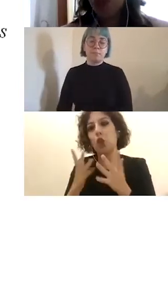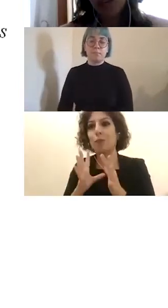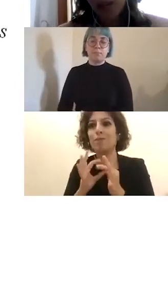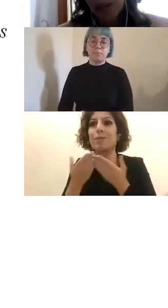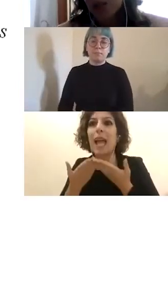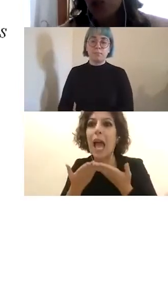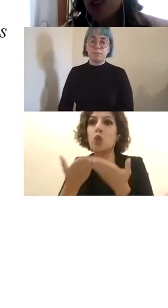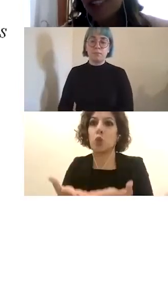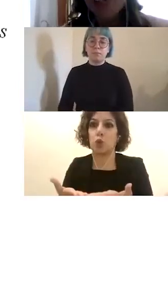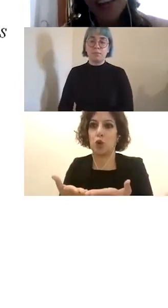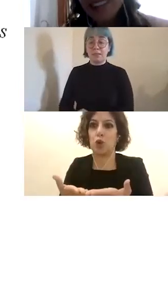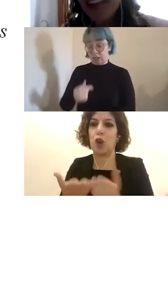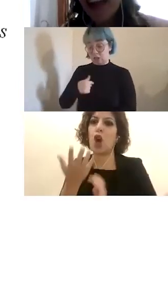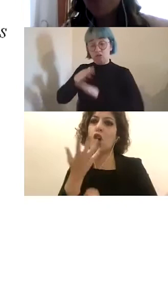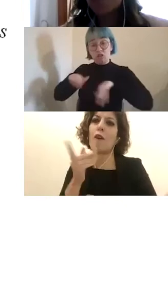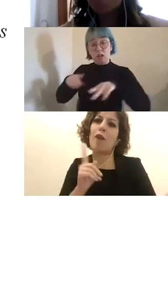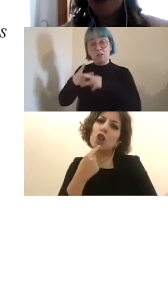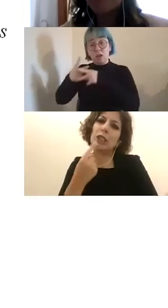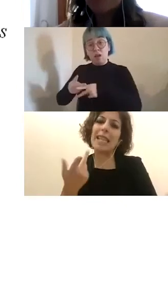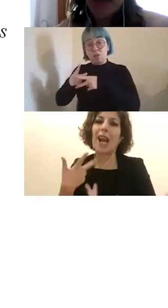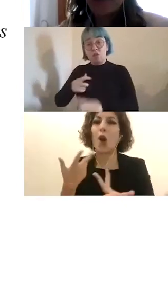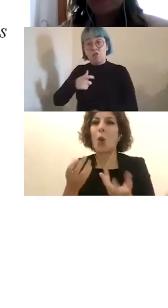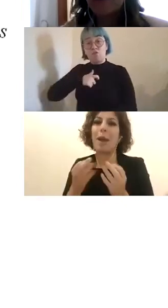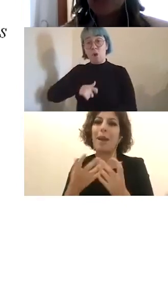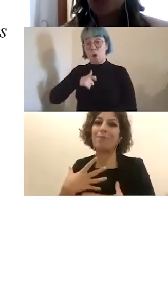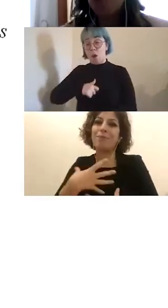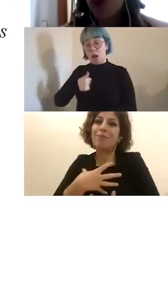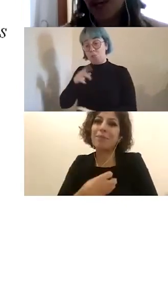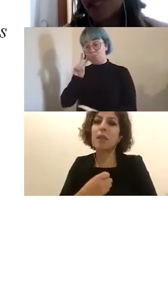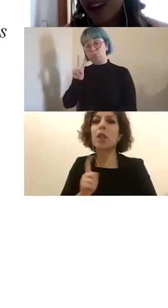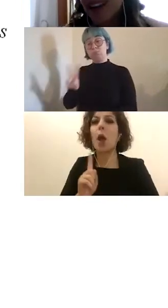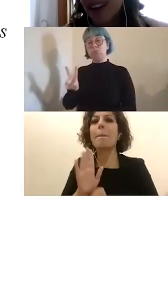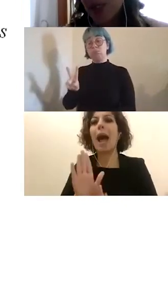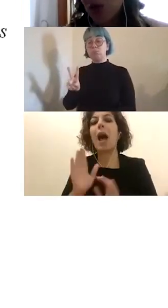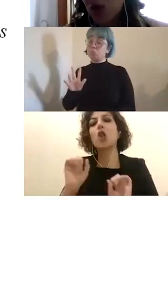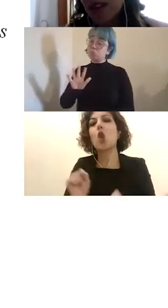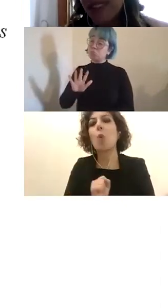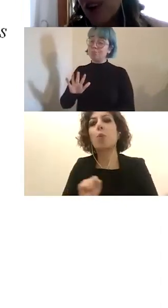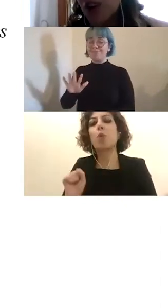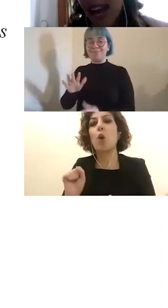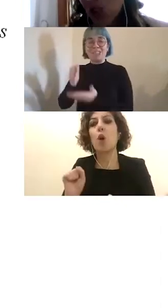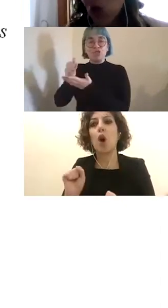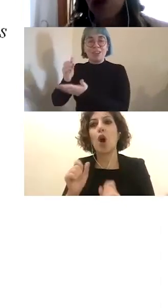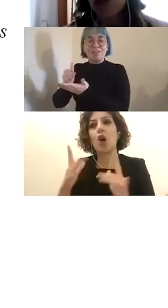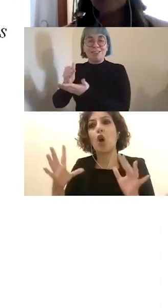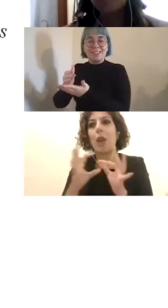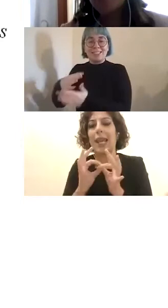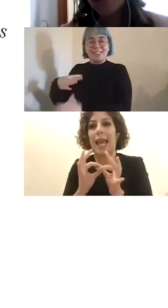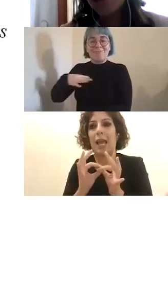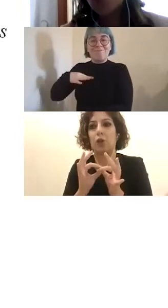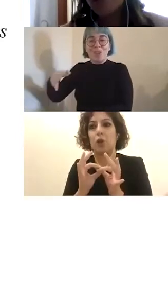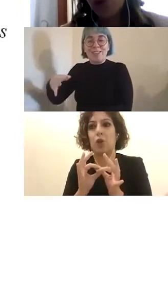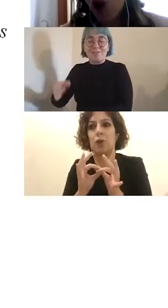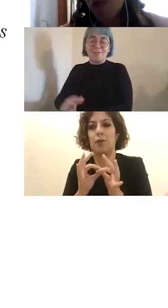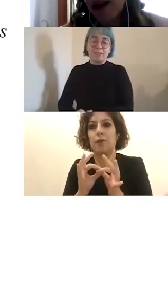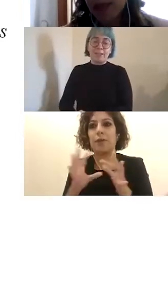being a child guardian was seen as a sort of a charity action. But